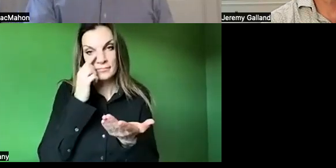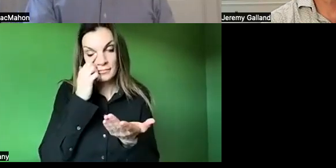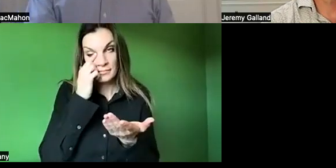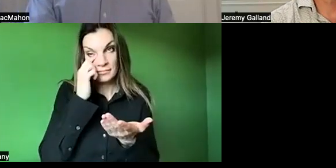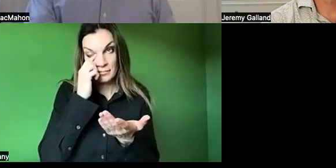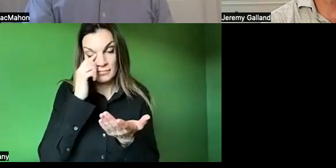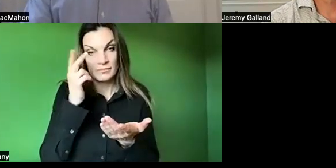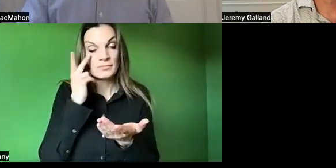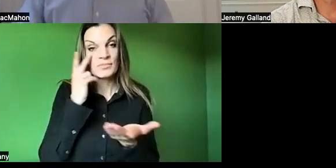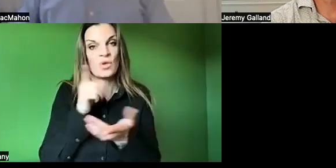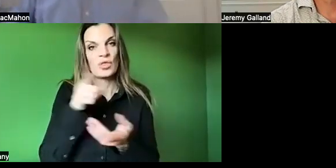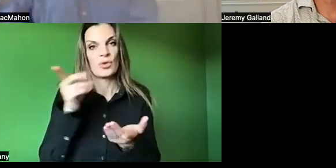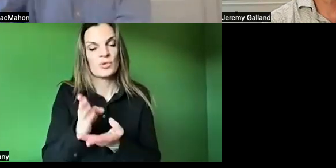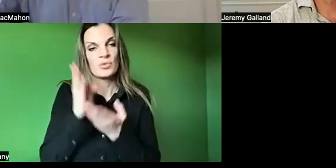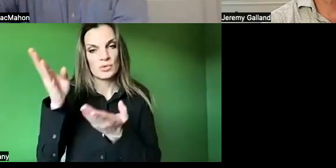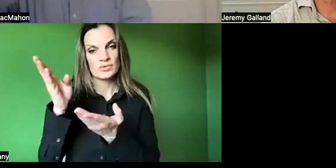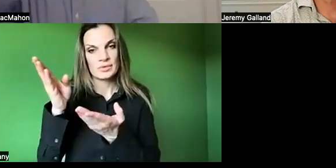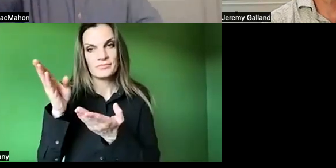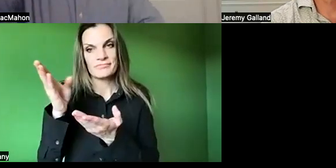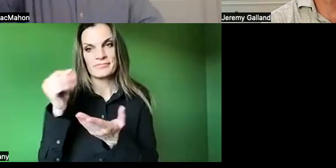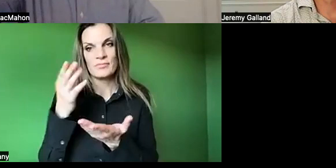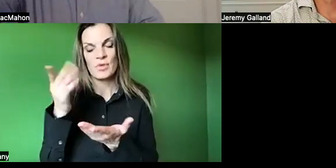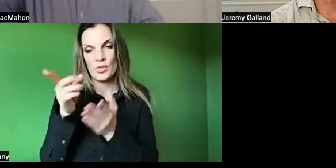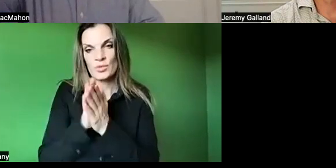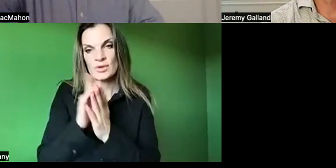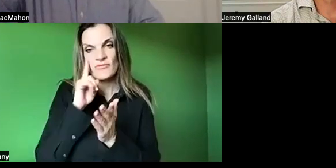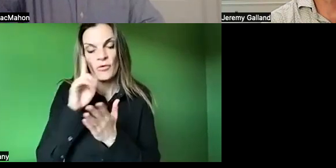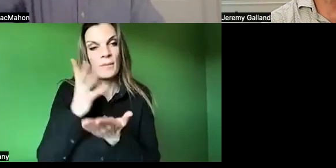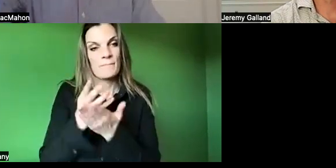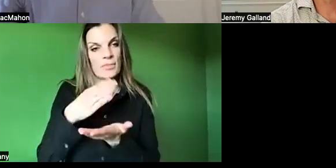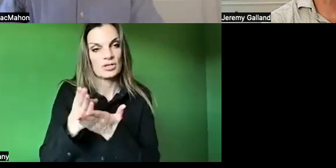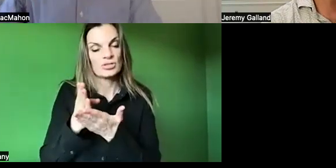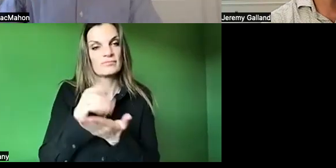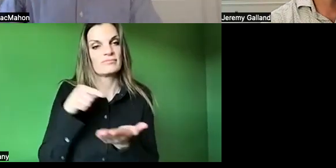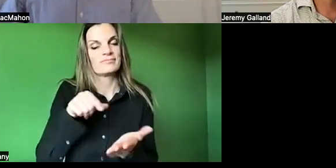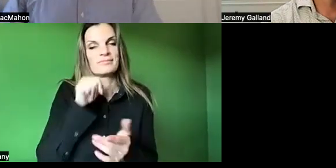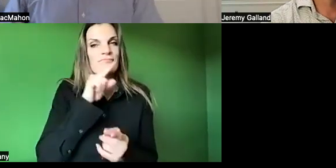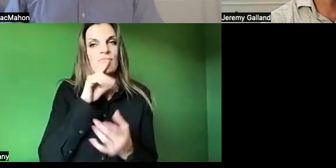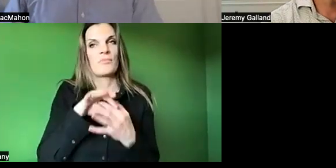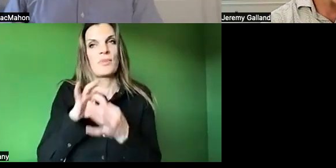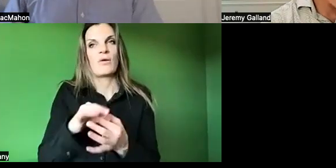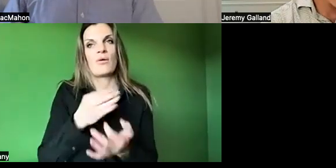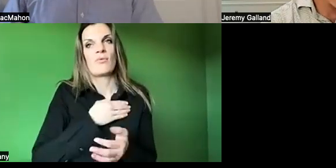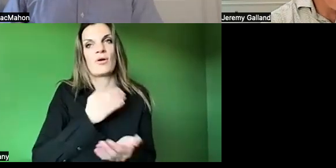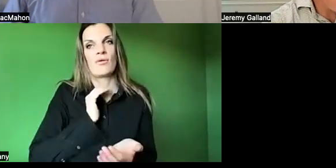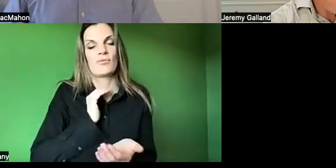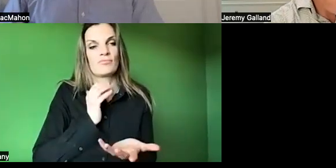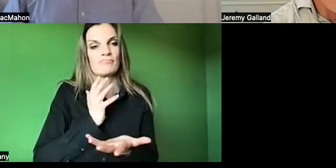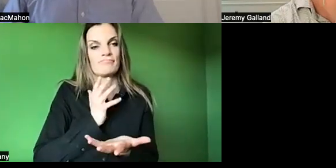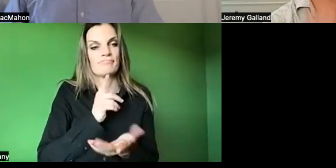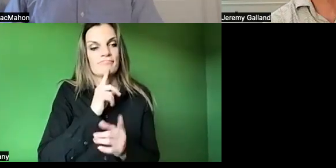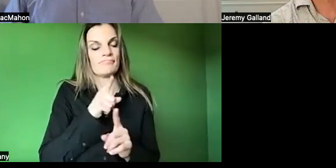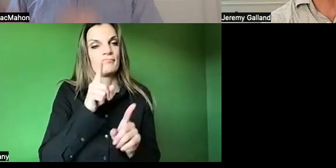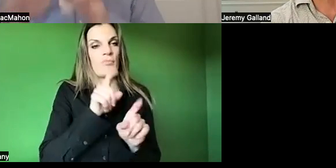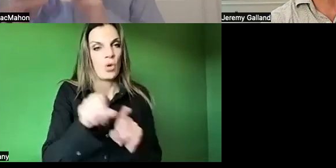they're proposing and what they're requesting for the budget. I mean, it's not about our going around and polling people